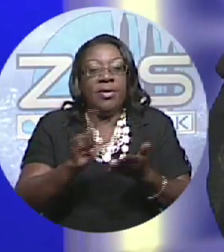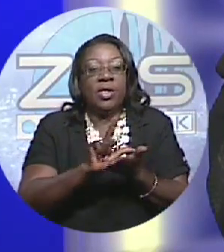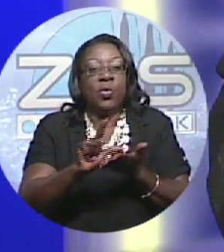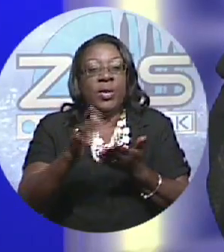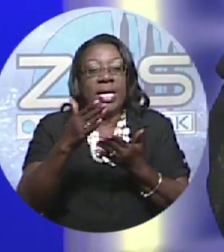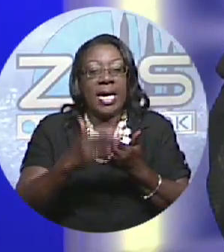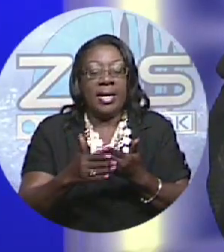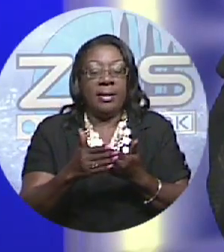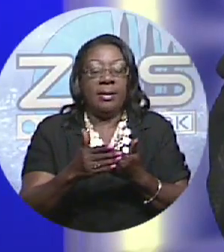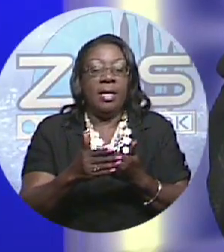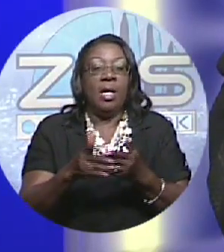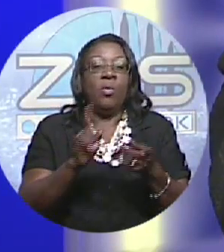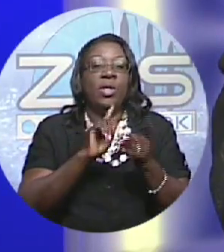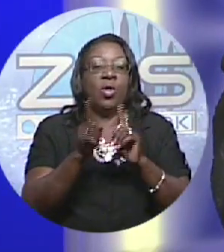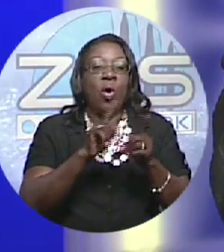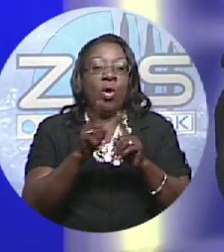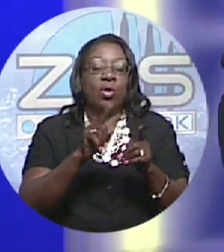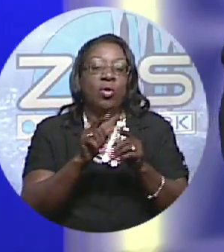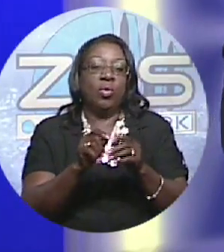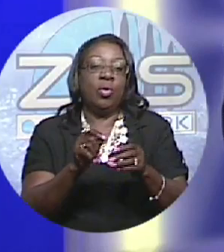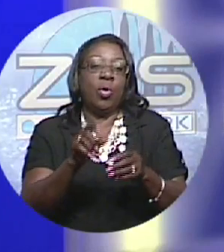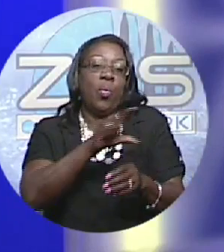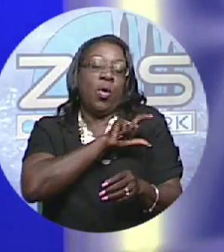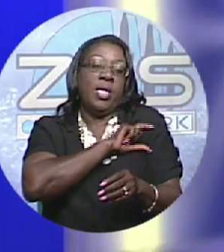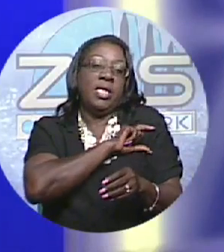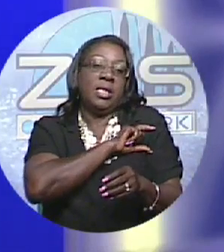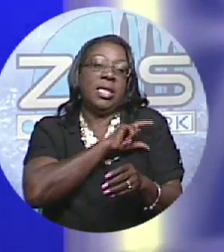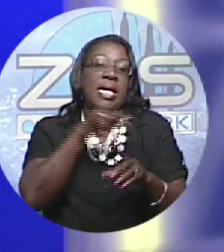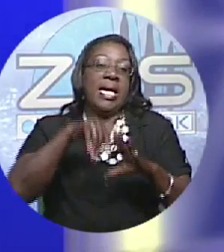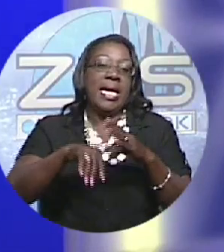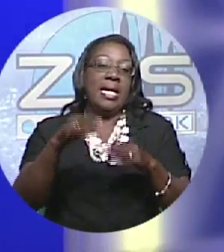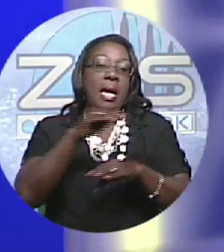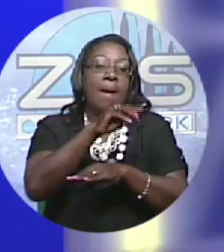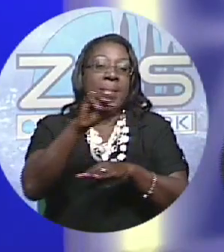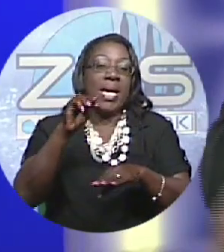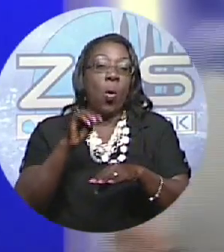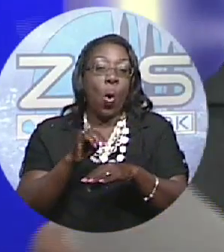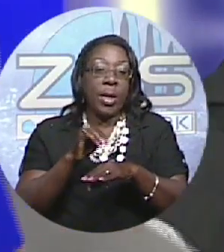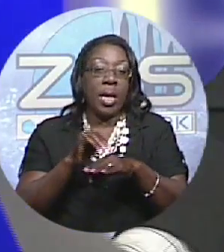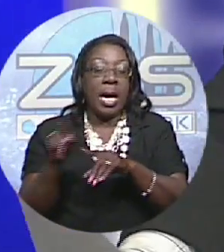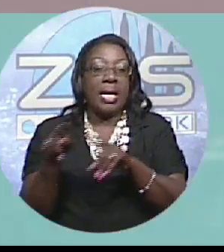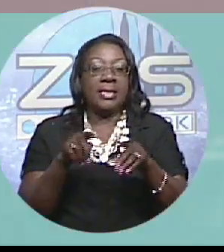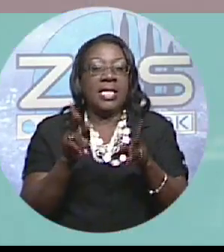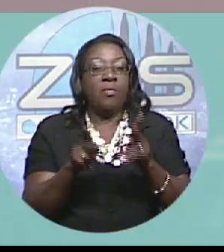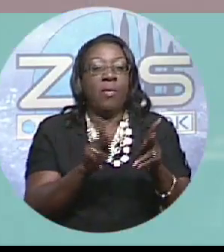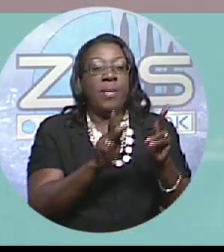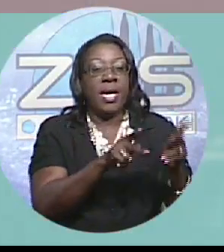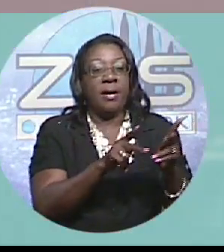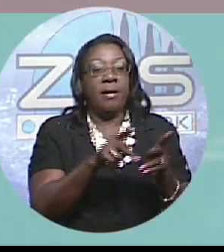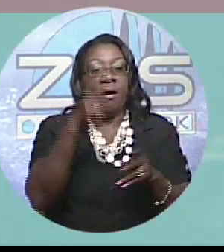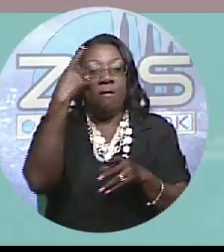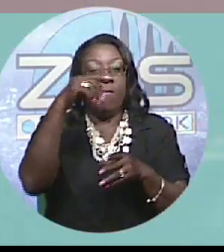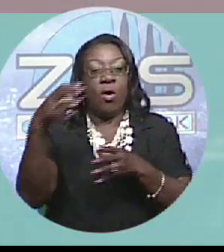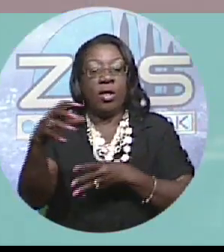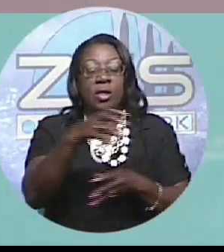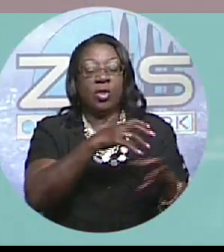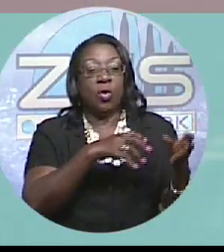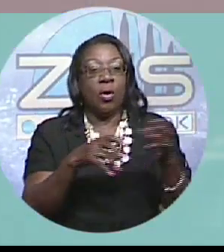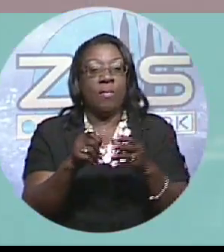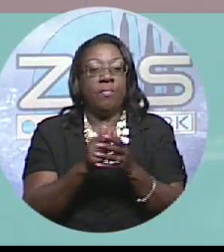with retired police officer Hugh Williamson in Mayaguana as they get prepared down there. We have done a